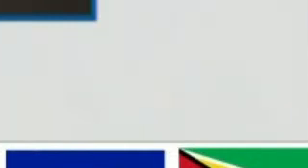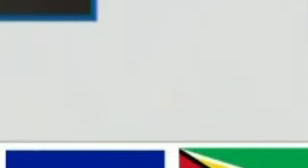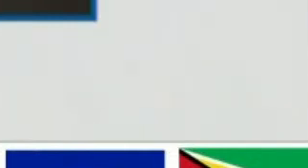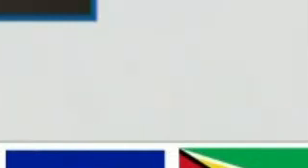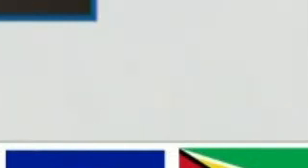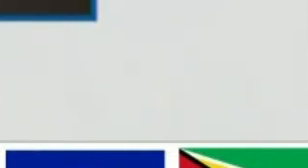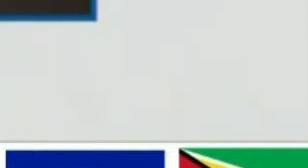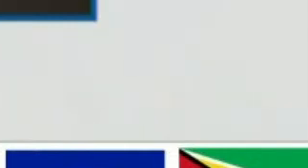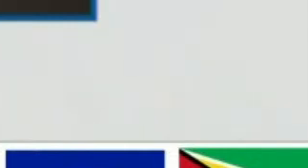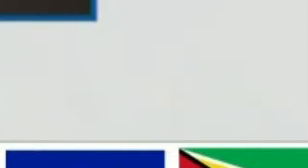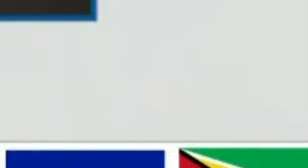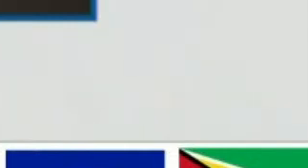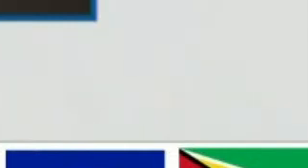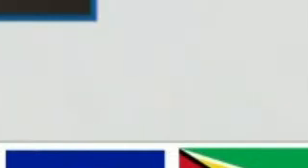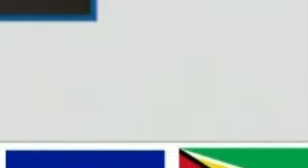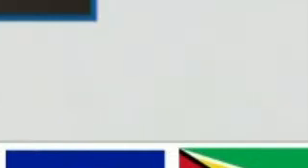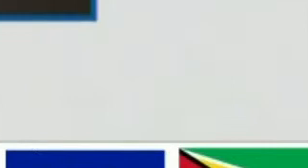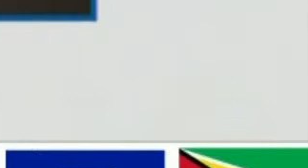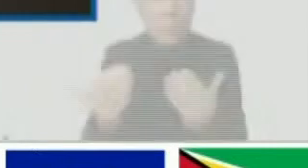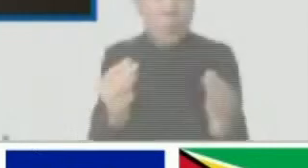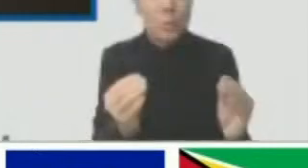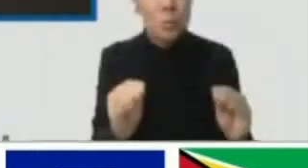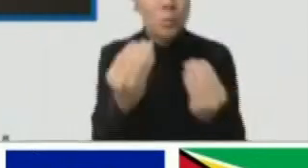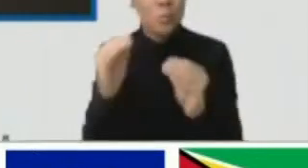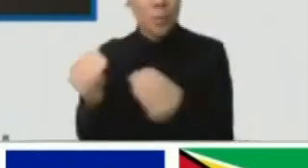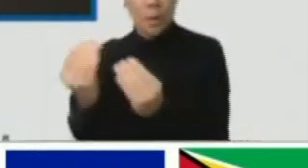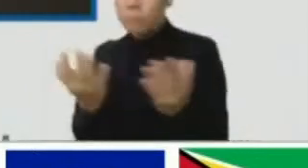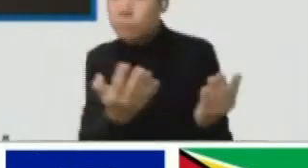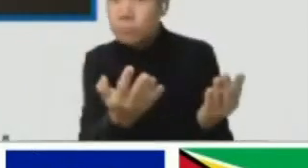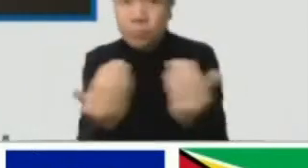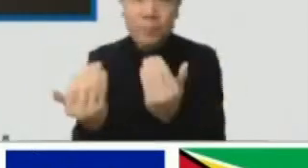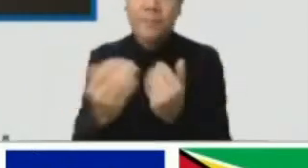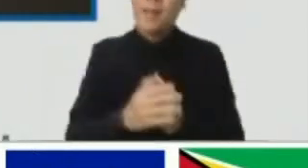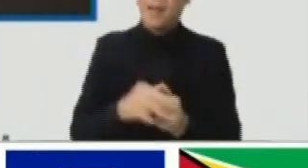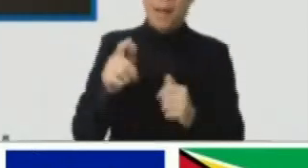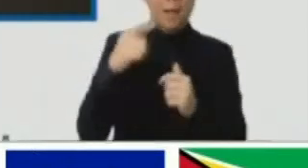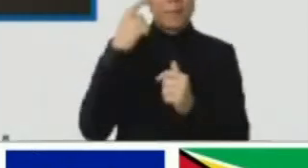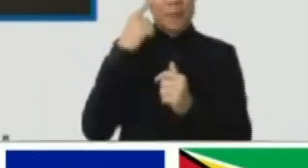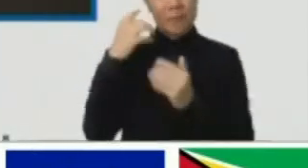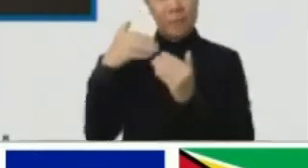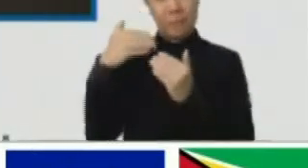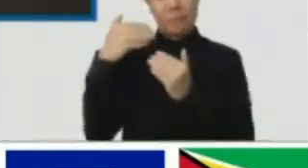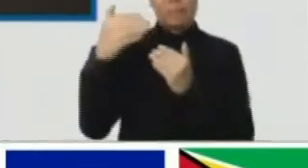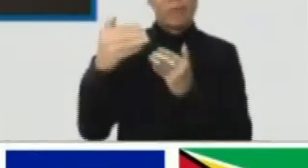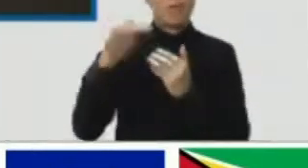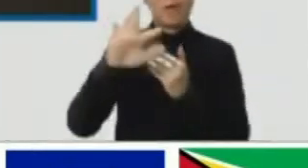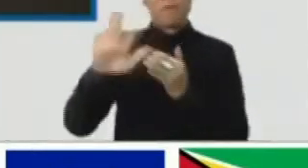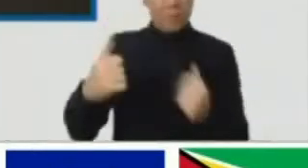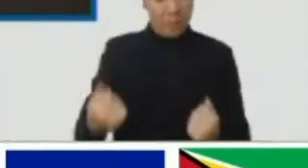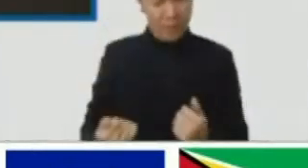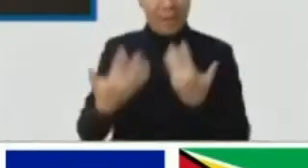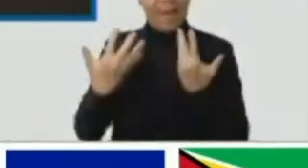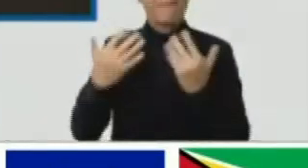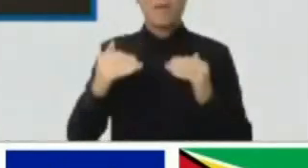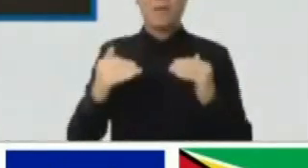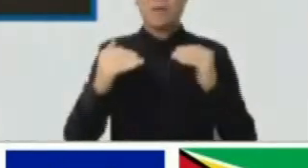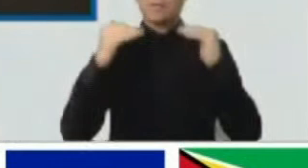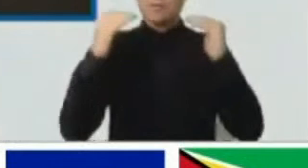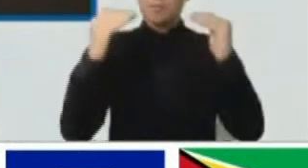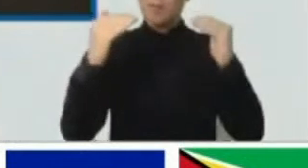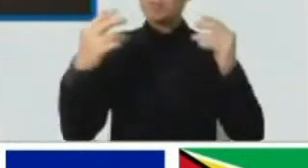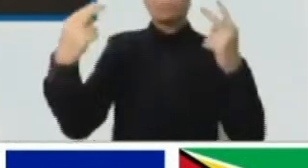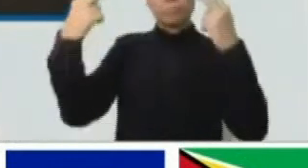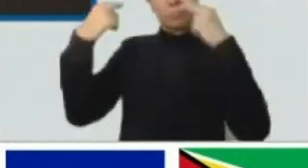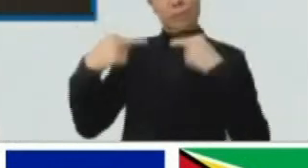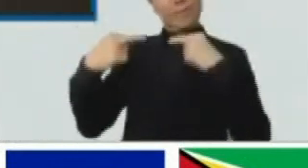one voice to secure a better way of life, for not just us as young people, but for all nations, even as we